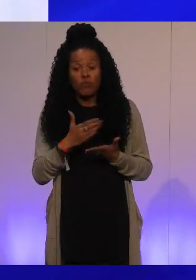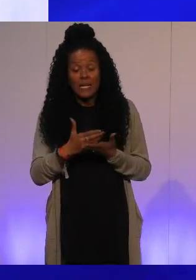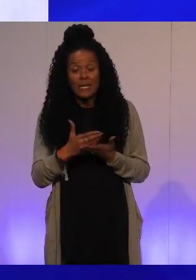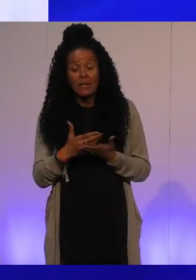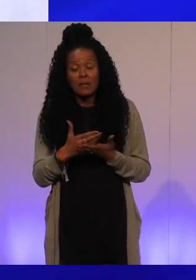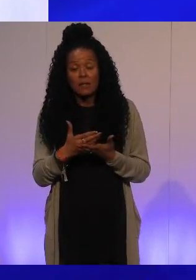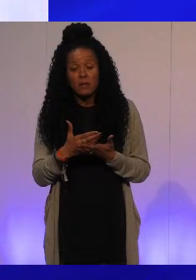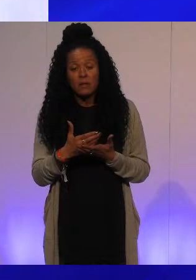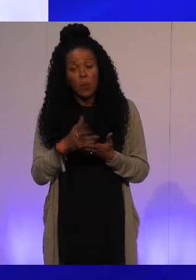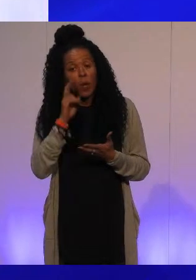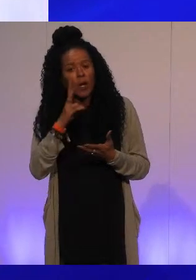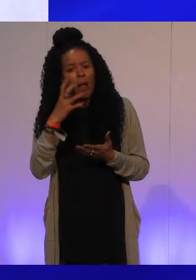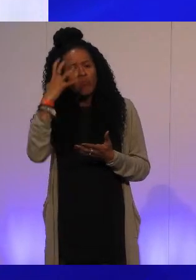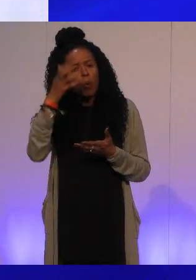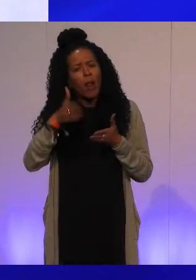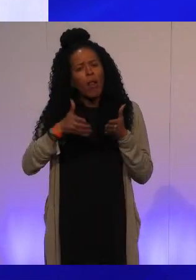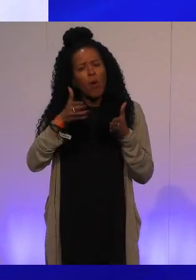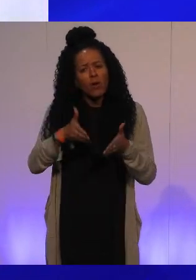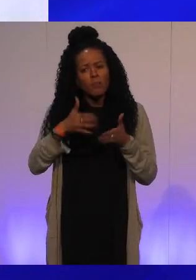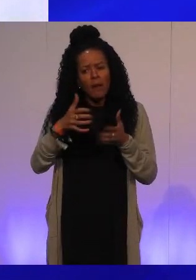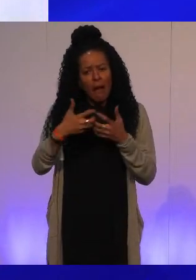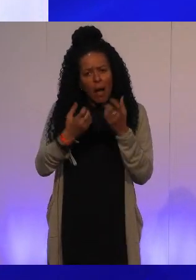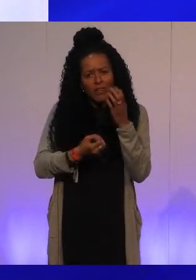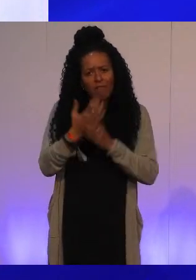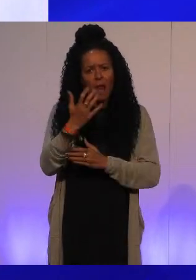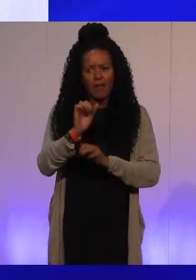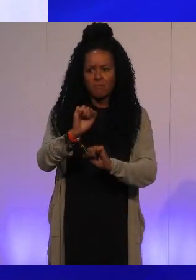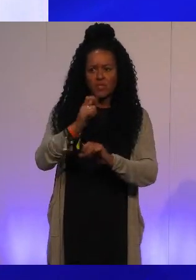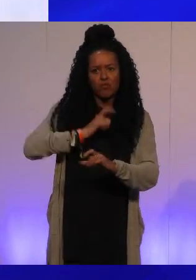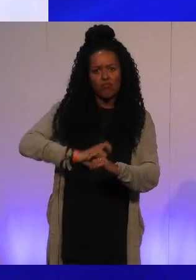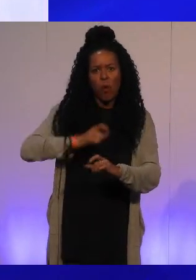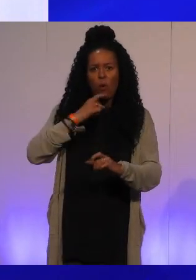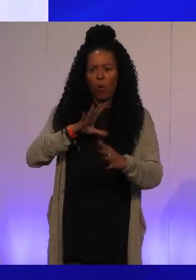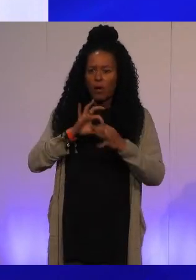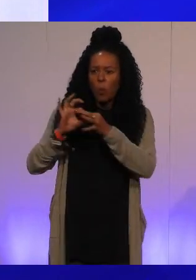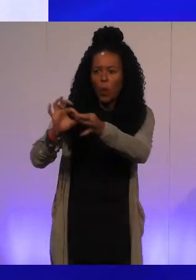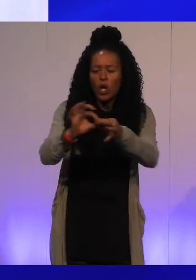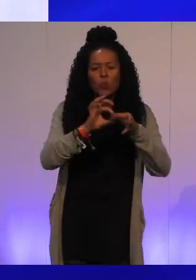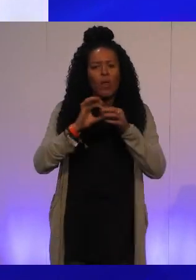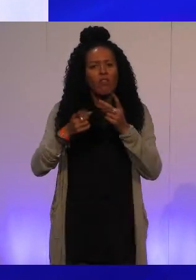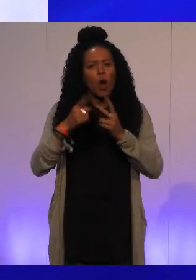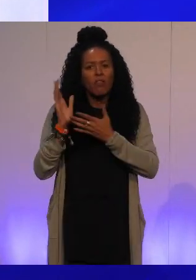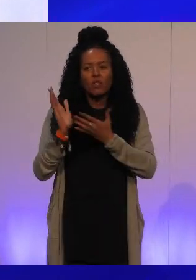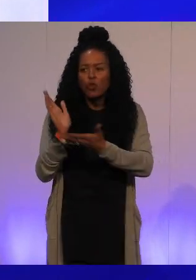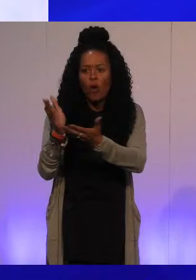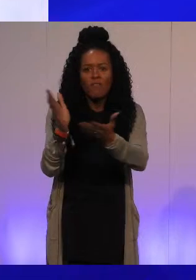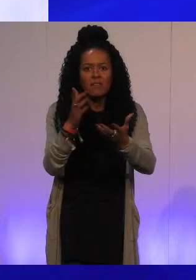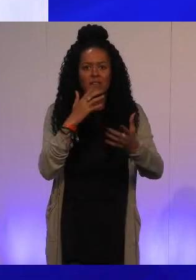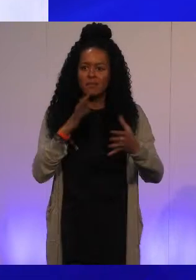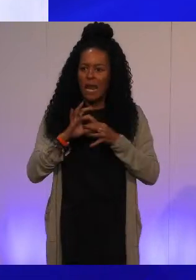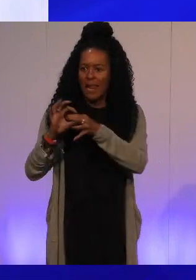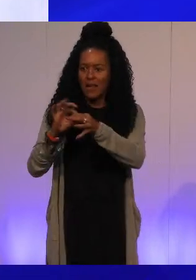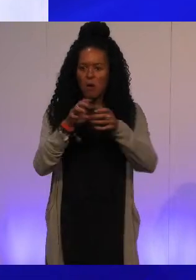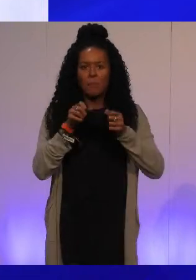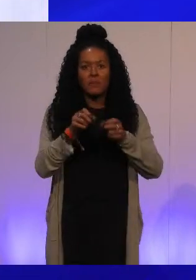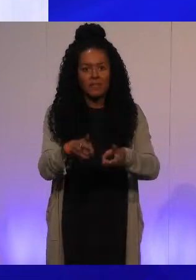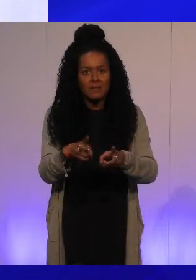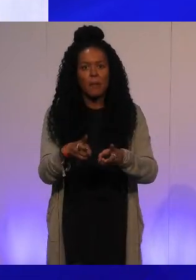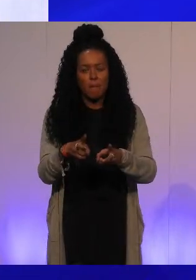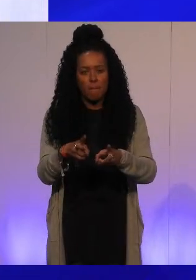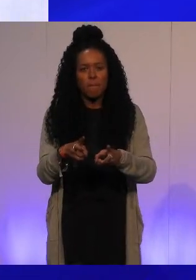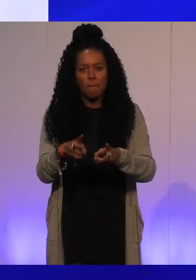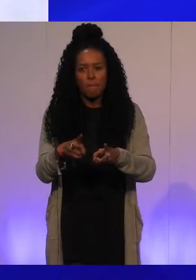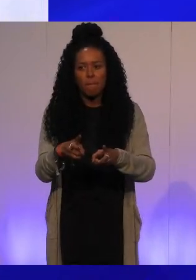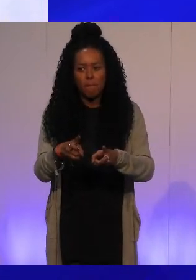the Royal Hospital actually develops its role within the wider system and becomes what's being termed an